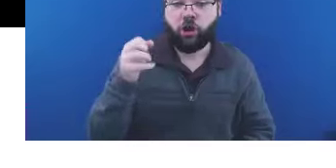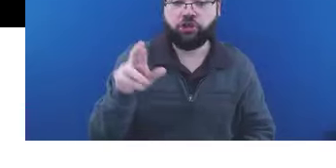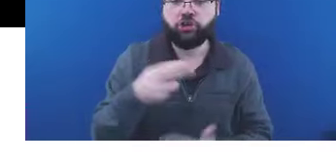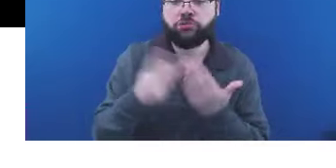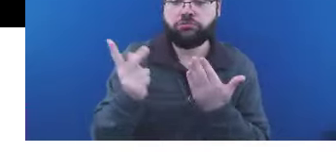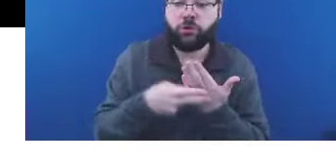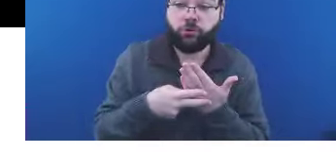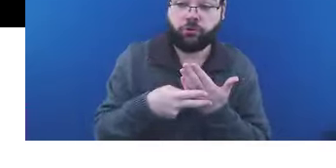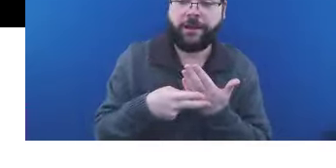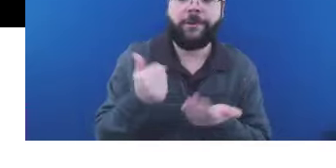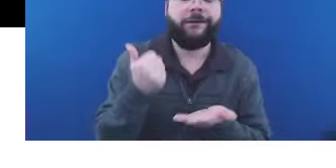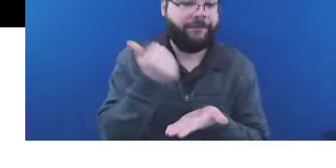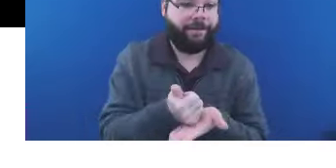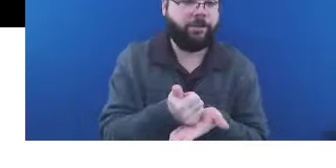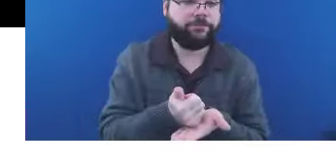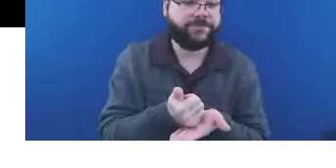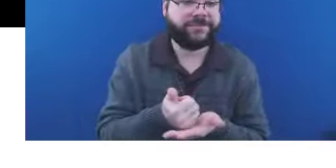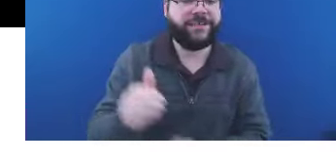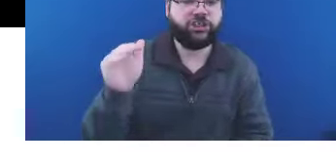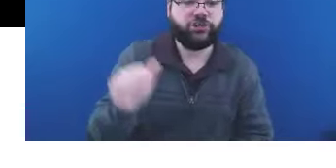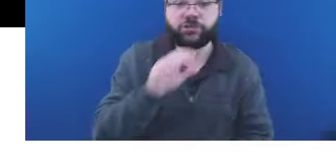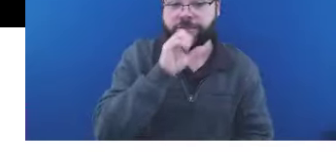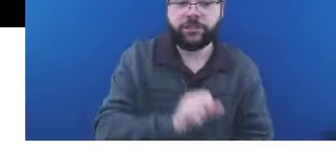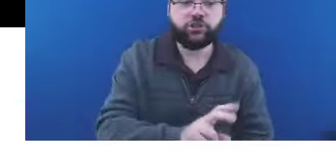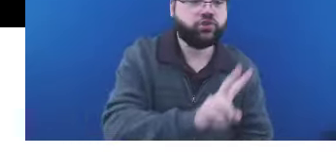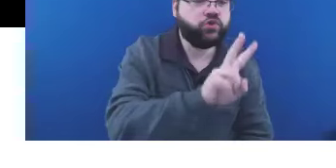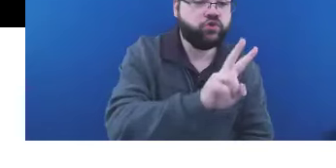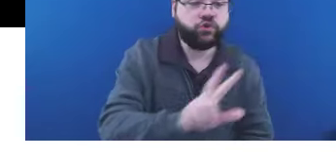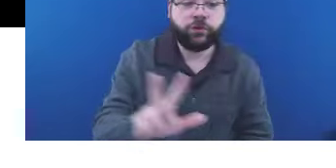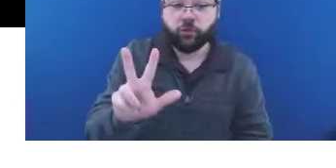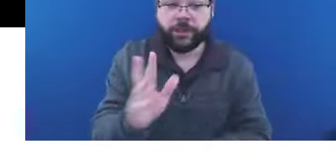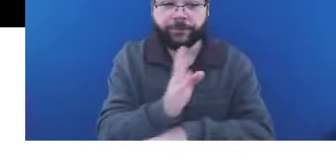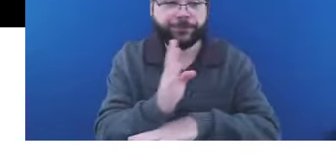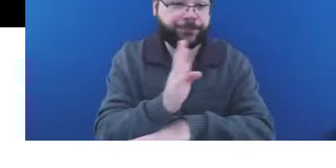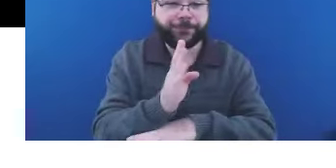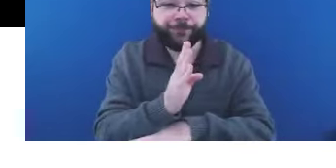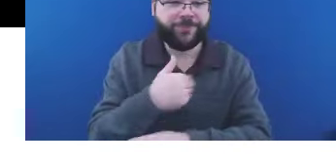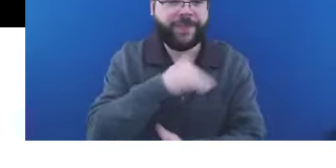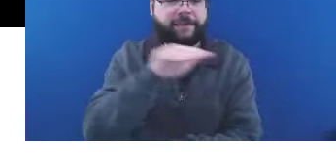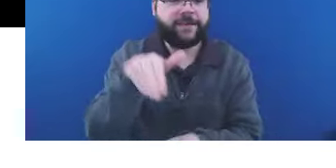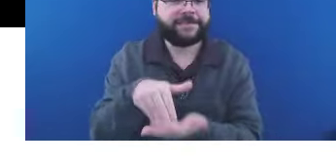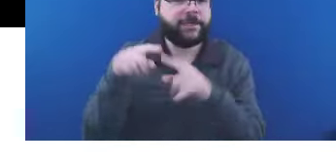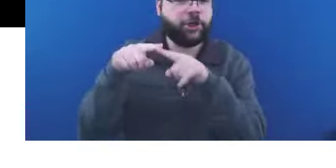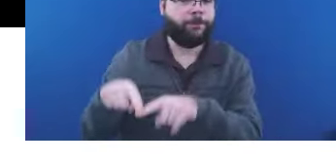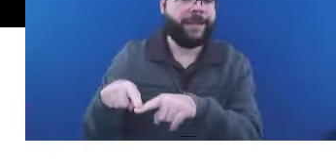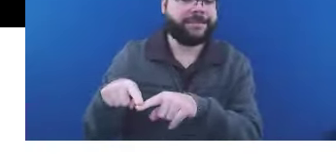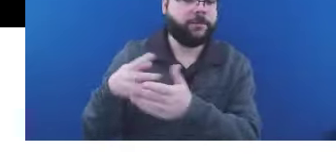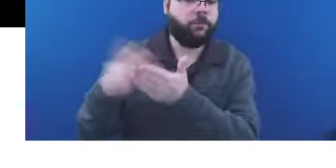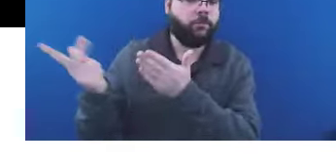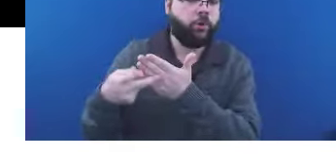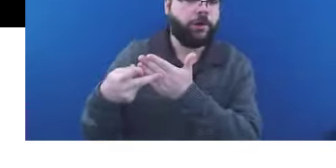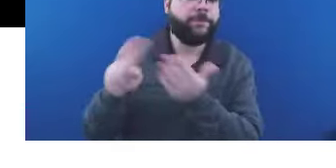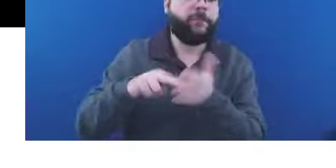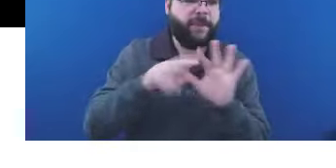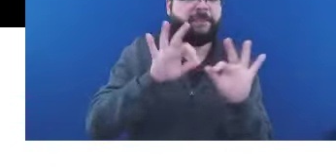toddler program helps children ages 2 to 3. They have center-based programs, and they have